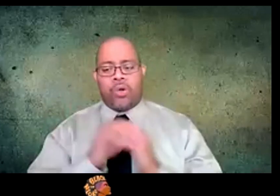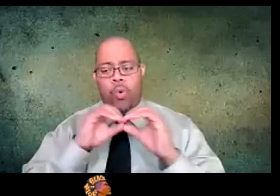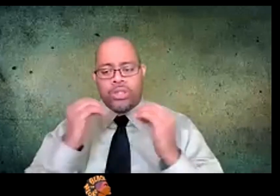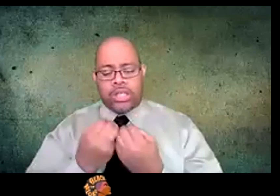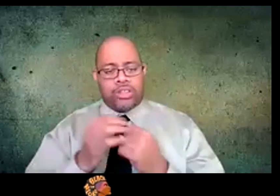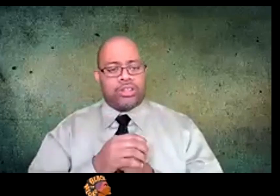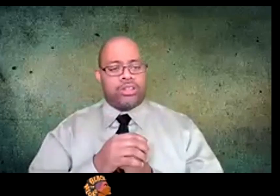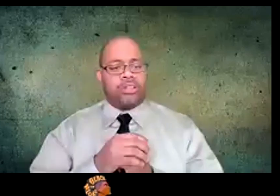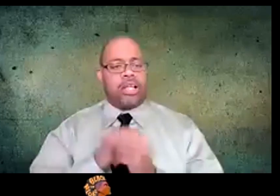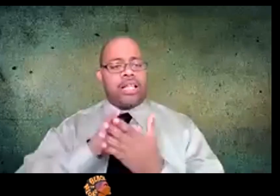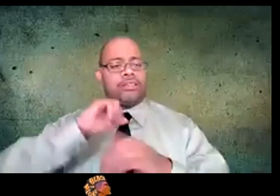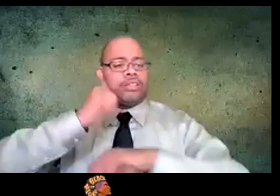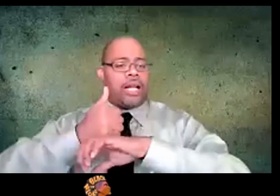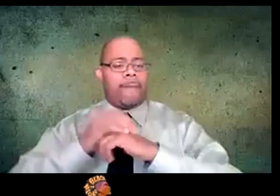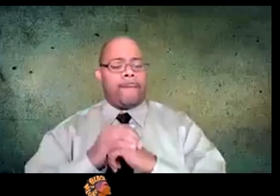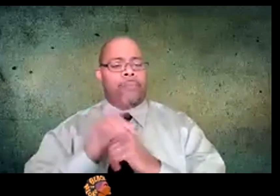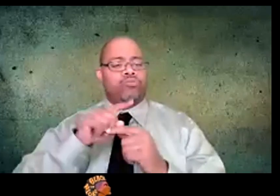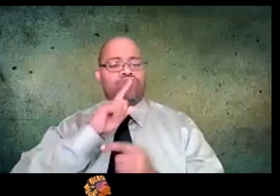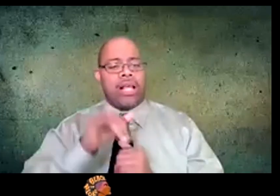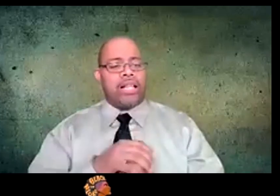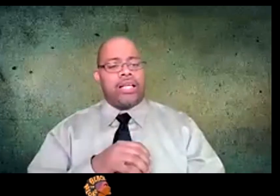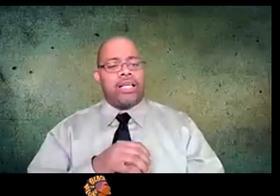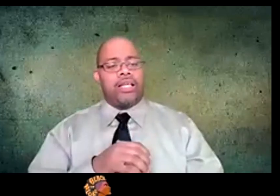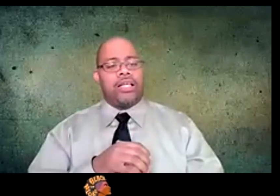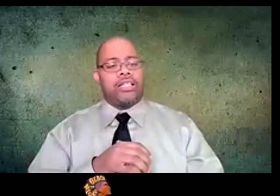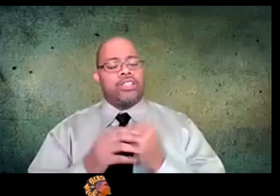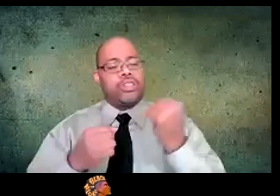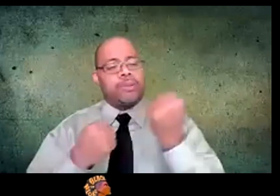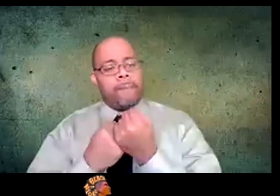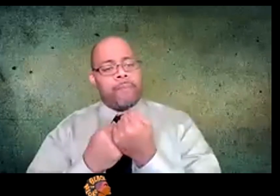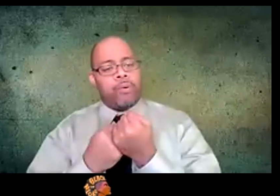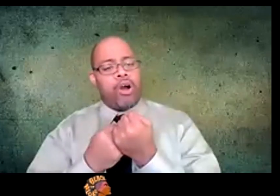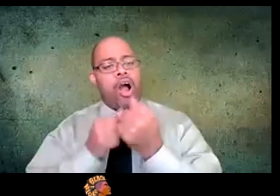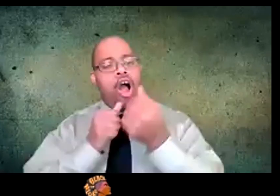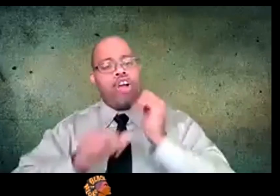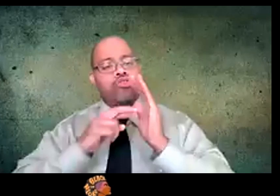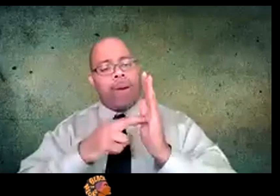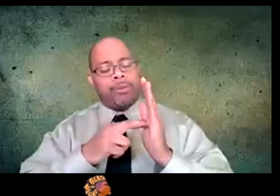organization that was founded to really support underrepresented